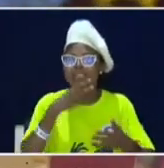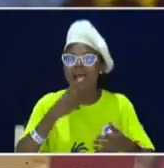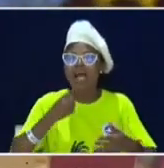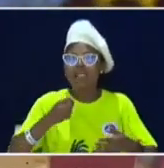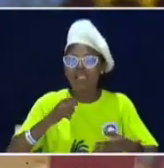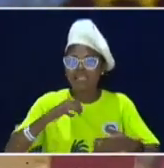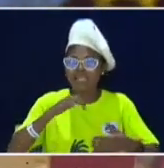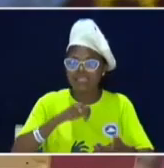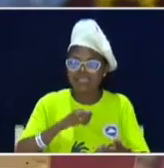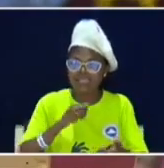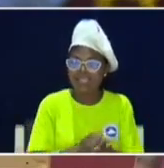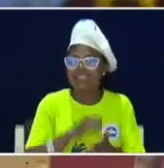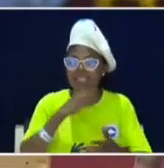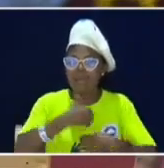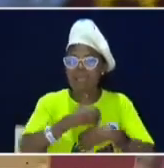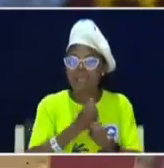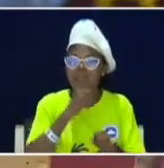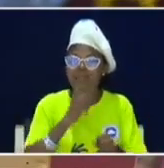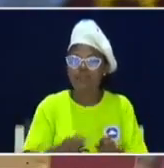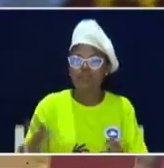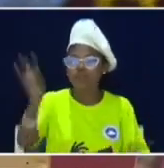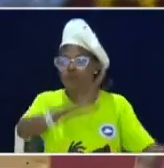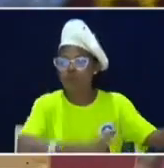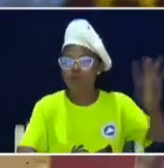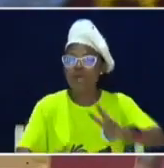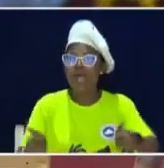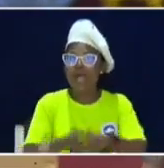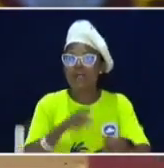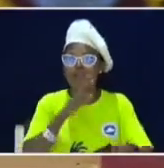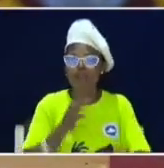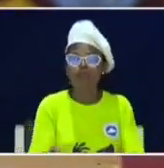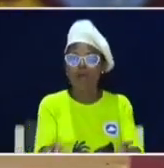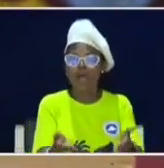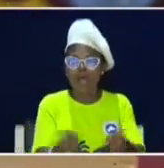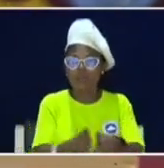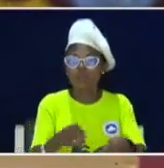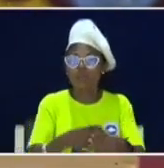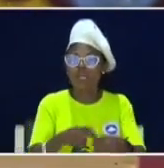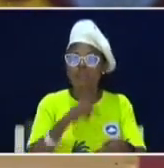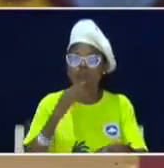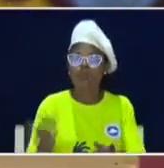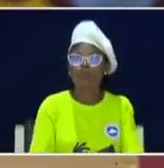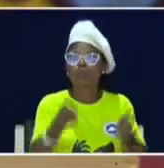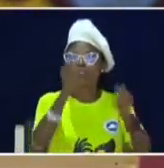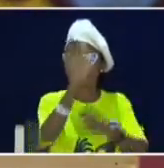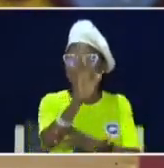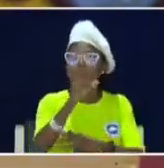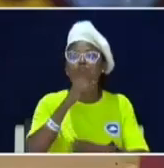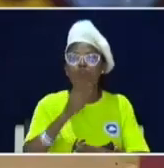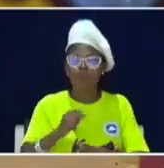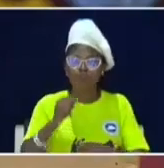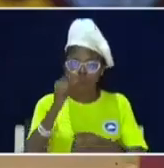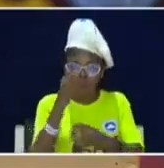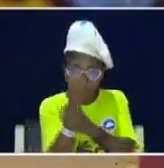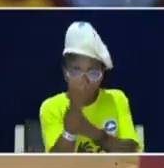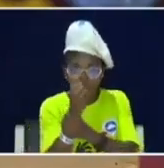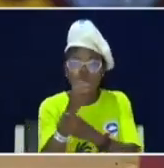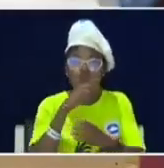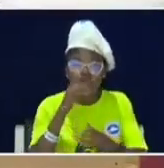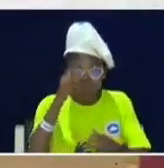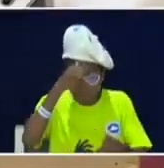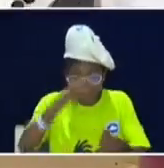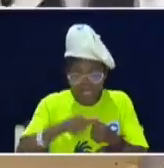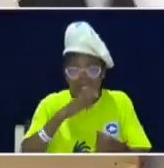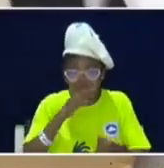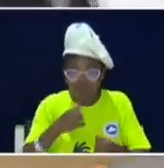choir said, lift up your hands, let us worship the King of Glory. As soon as you wanted to lift up your hands, you remember that you are owing the landlord, you immediately drop it. Those are